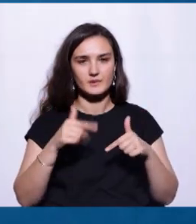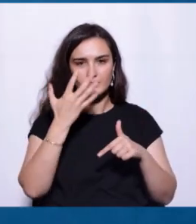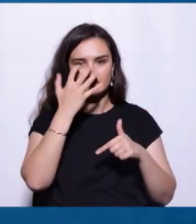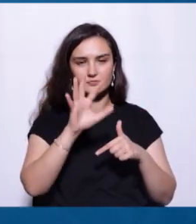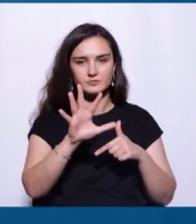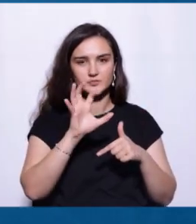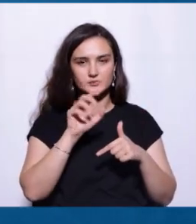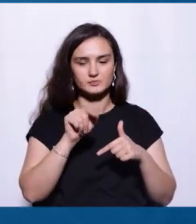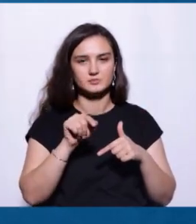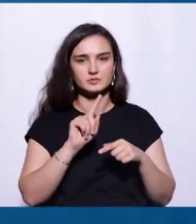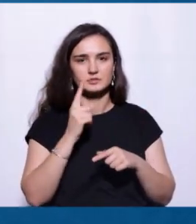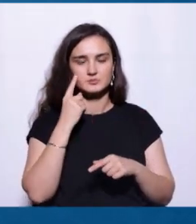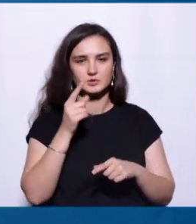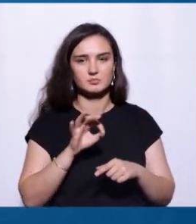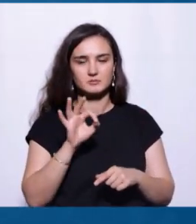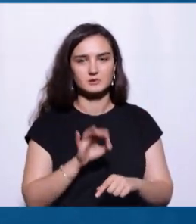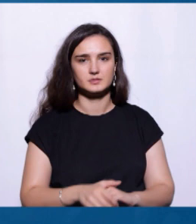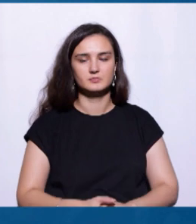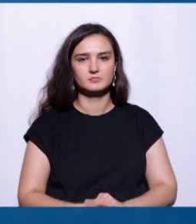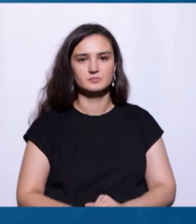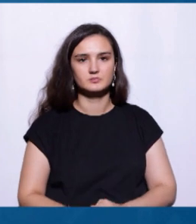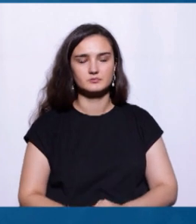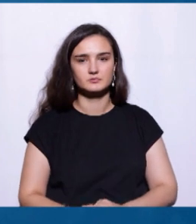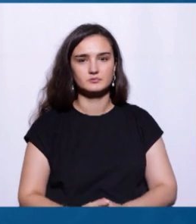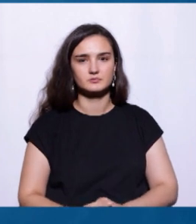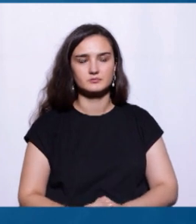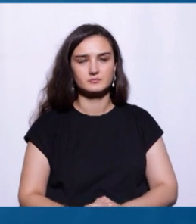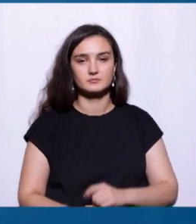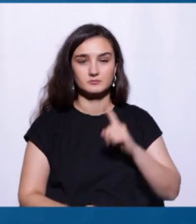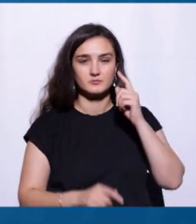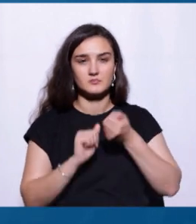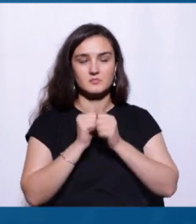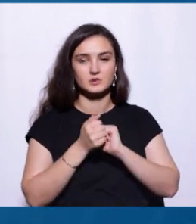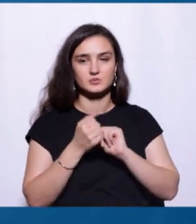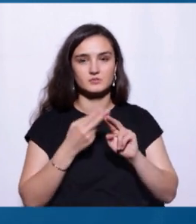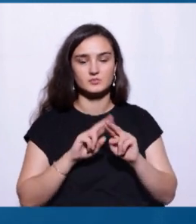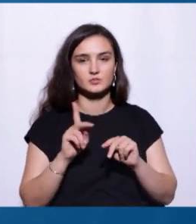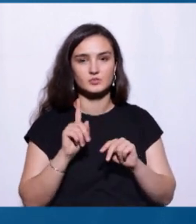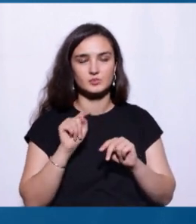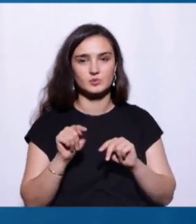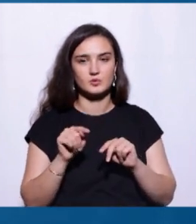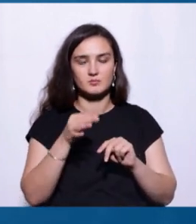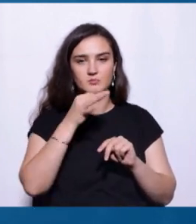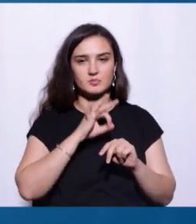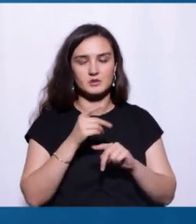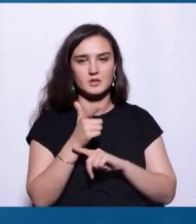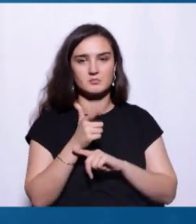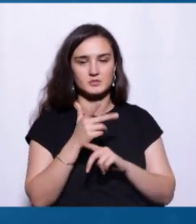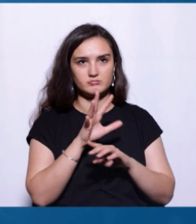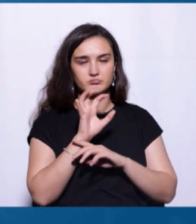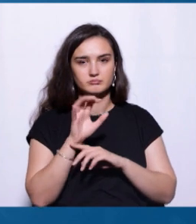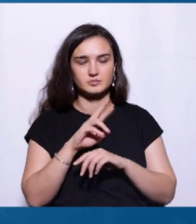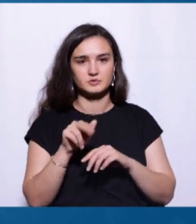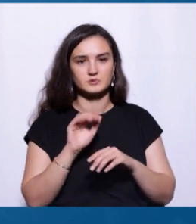photos from the pill cam. What do you think about that? Well, Miss Sophie, I remember that the pill cam takes pictures